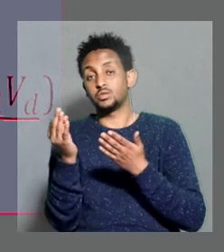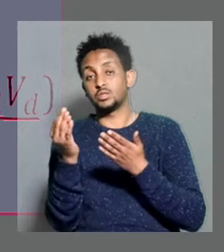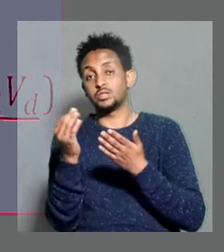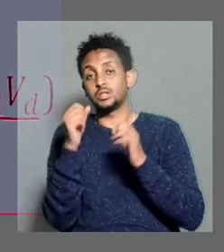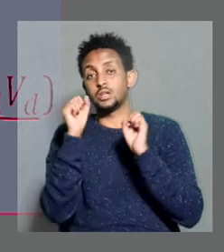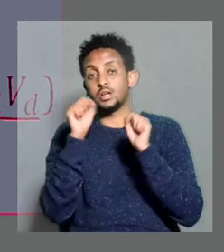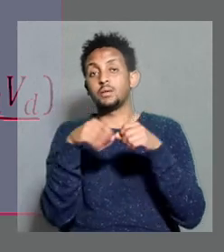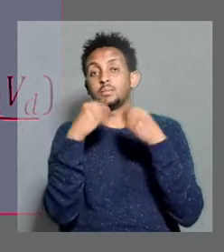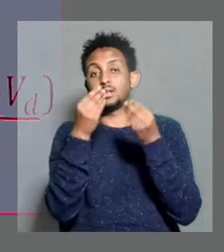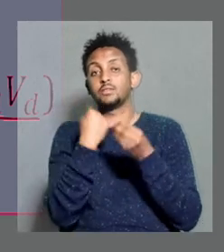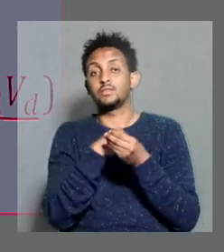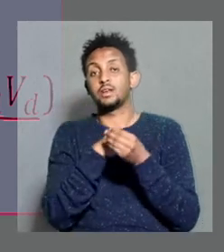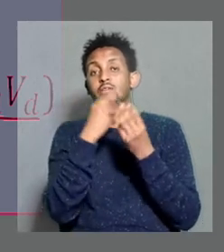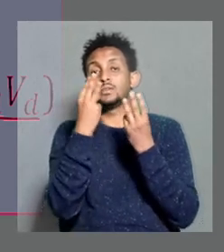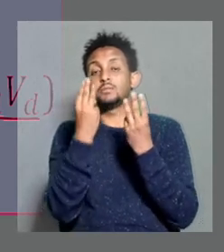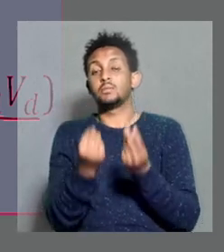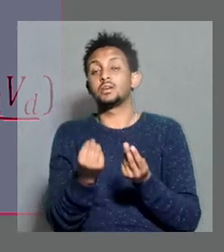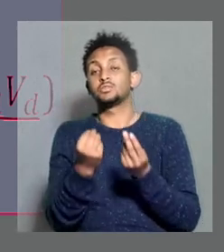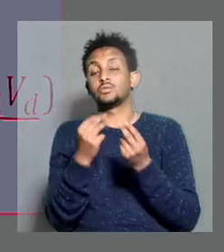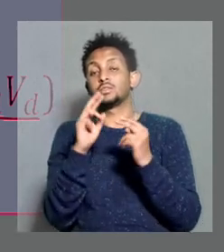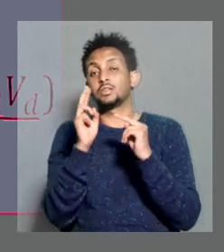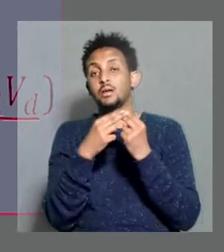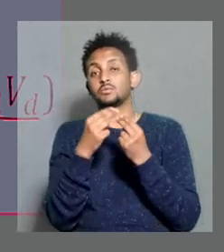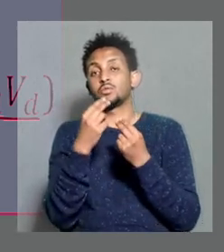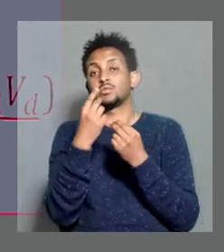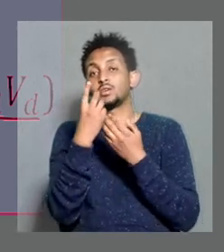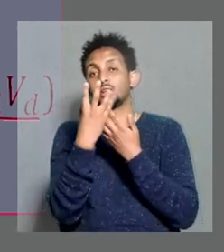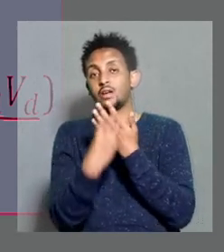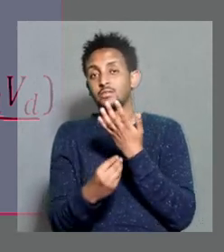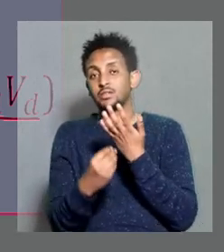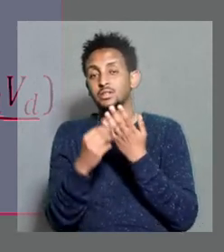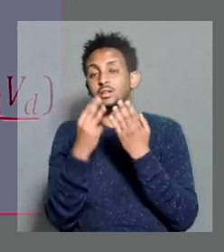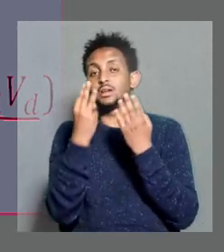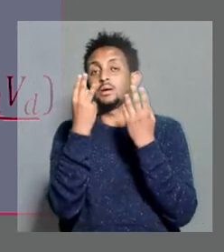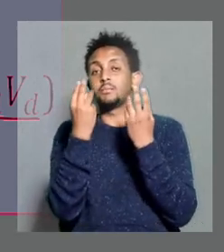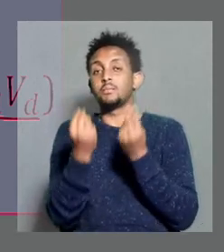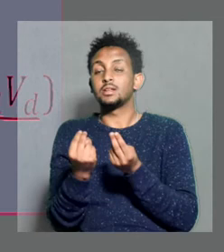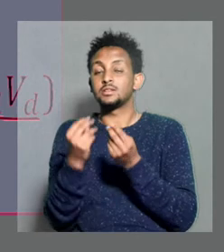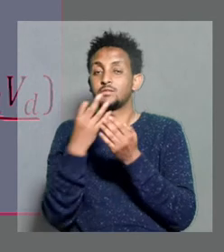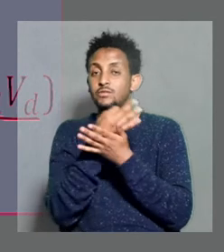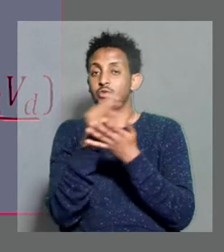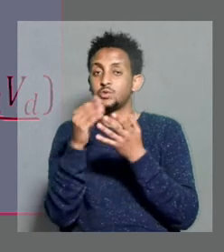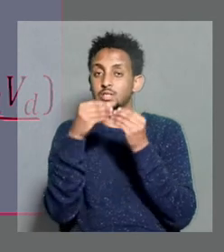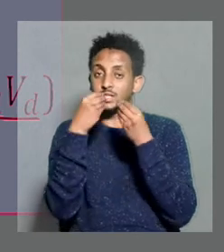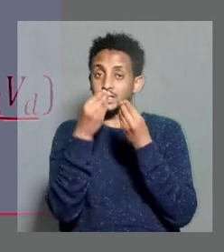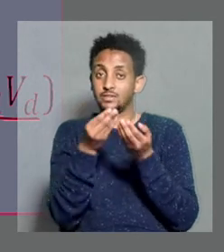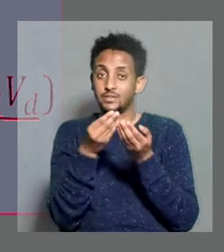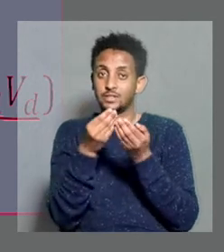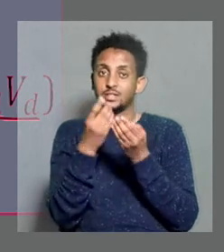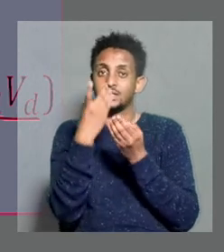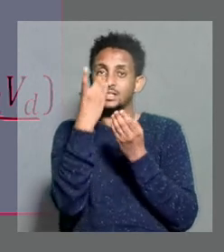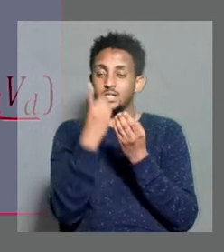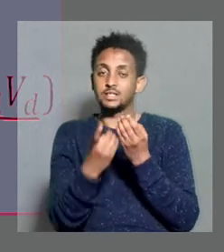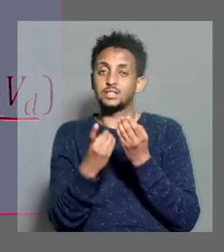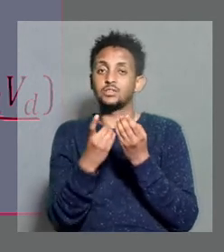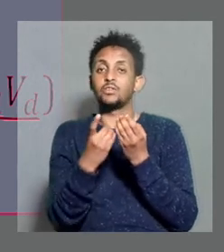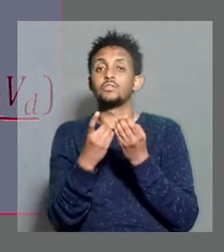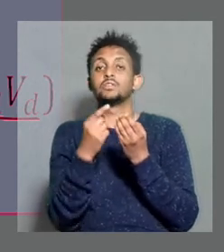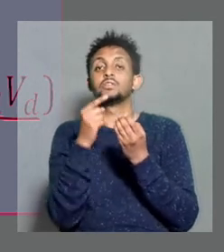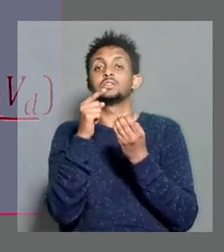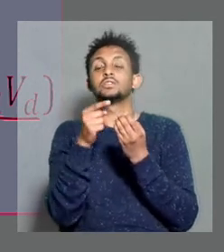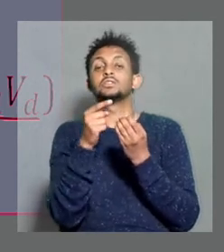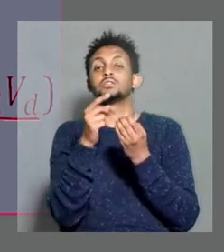displaced fluid can be given as mass of the displaced fluid times gravity, and mass of the displaced fluid can be given density of the displaced